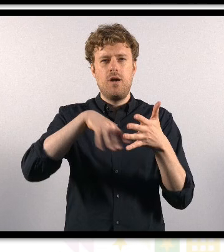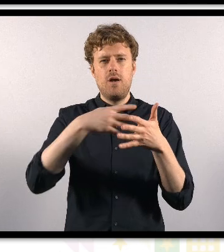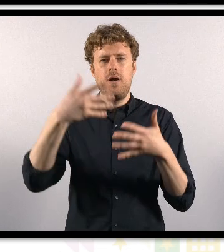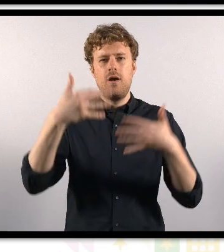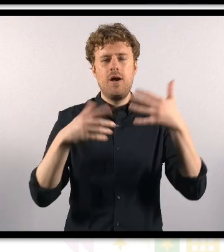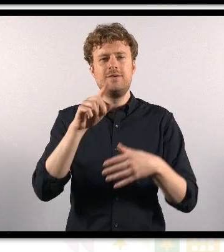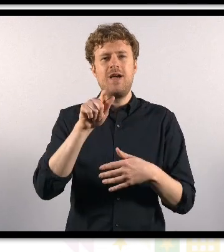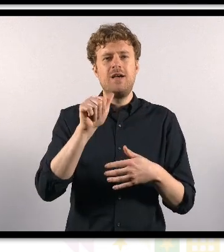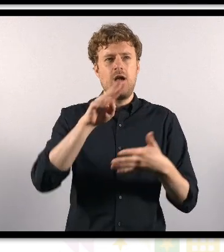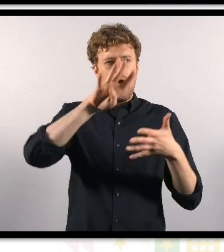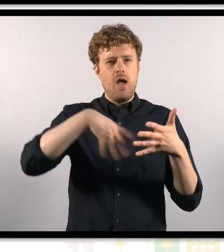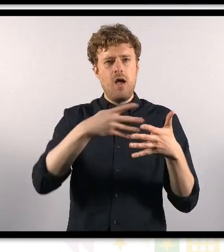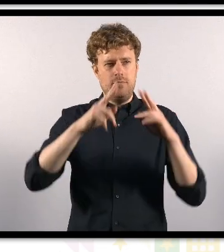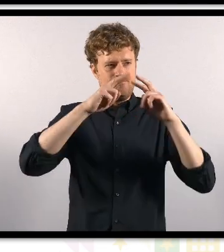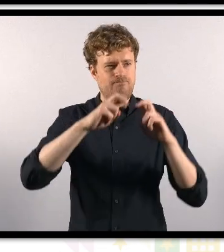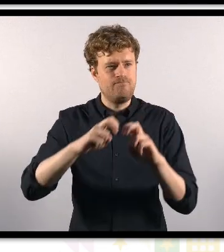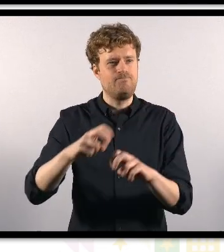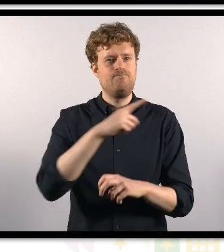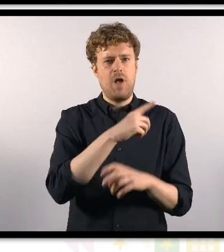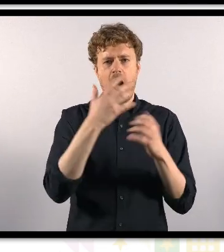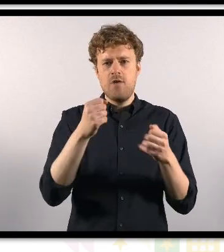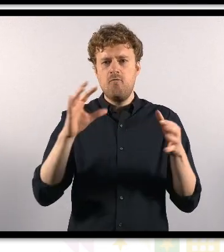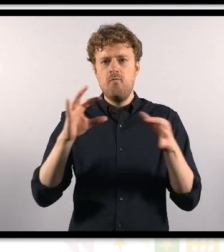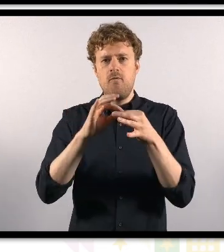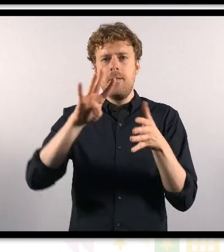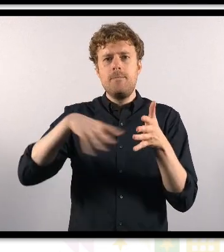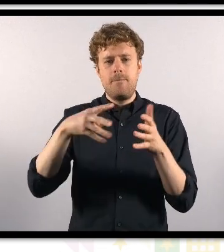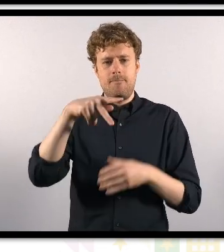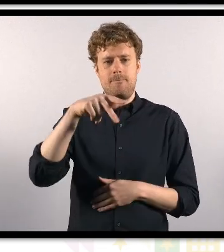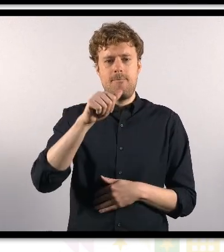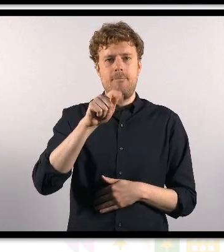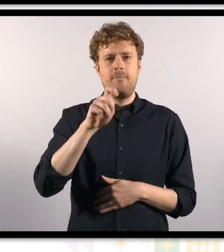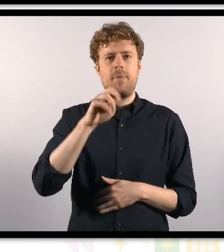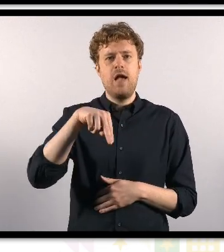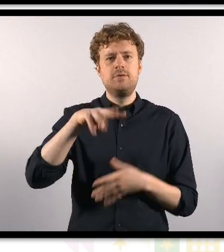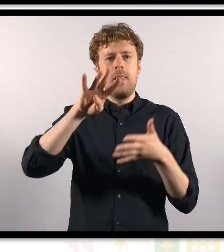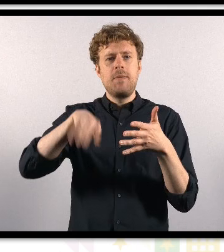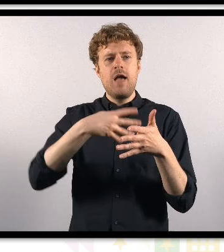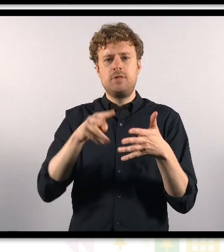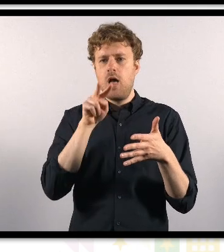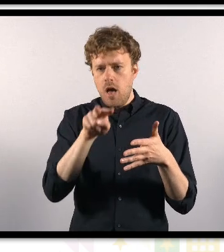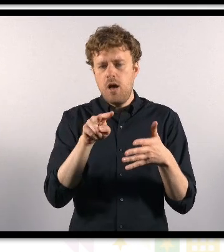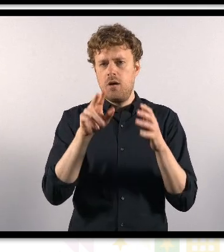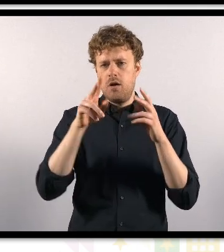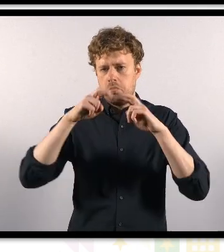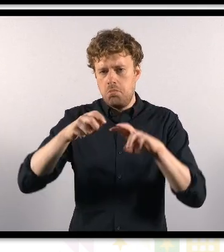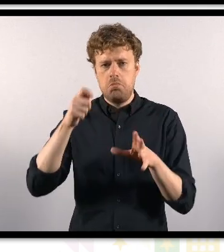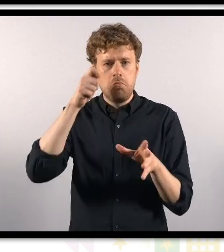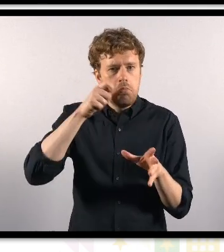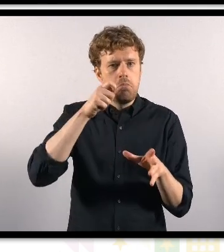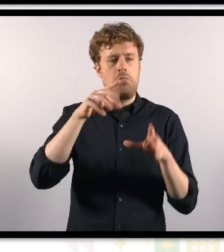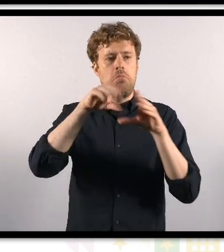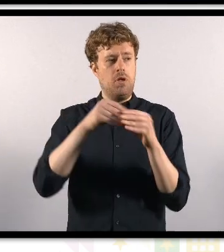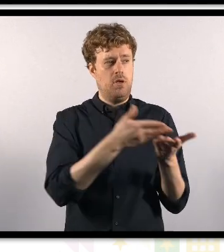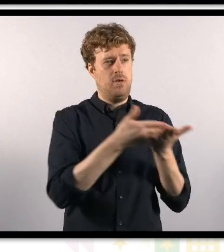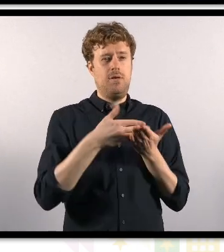time series, analyze them, identify if there are any particular trends that are useful, are there any anomalies, do a summary. And then finally,